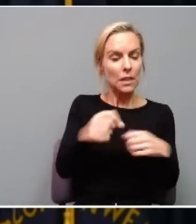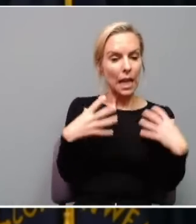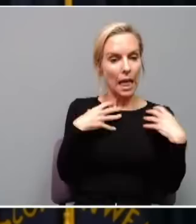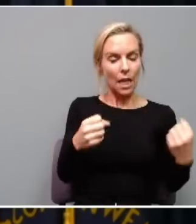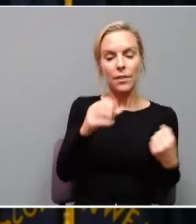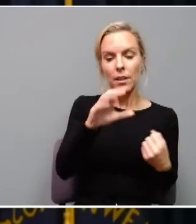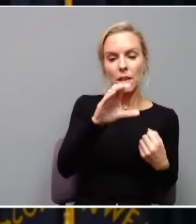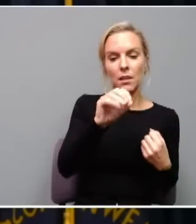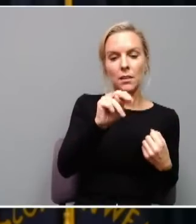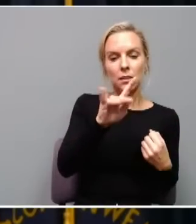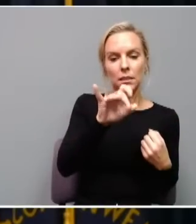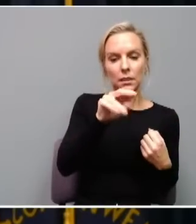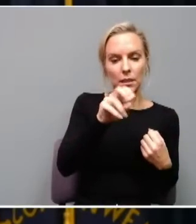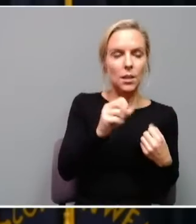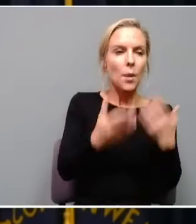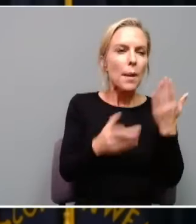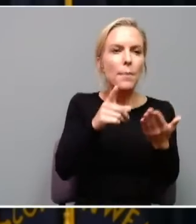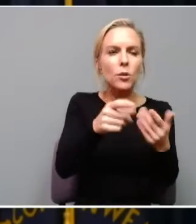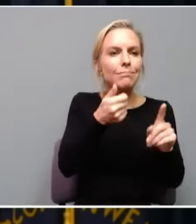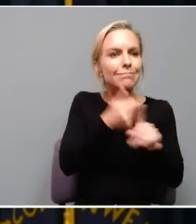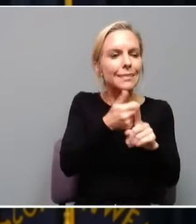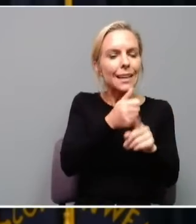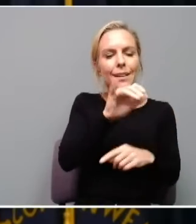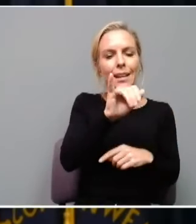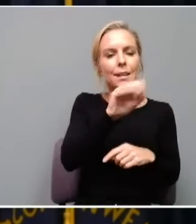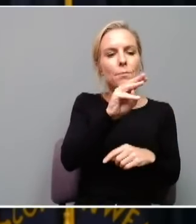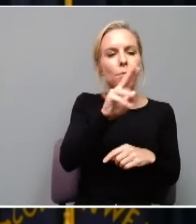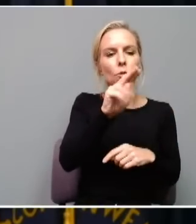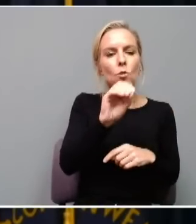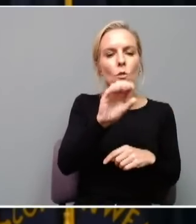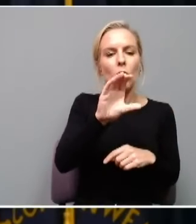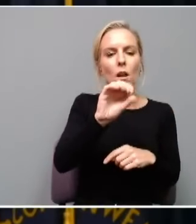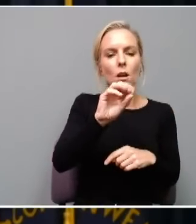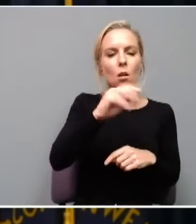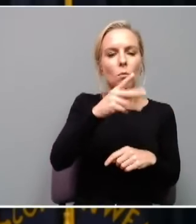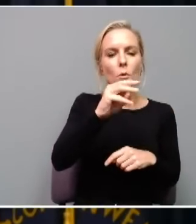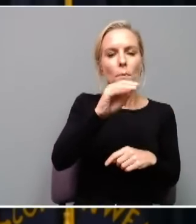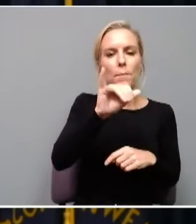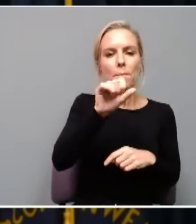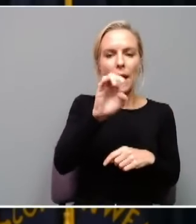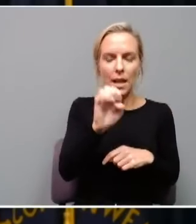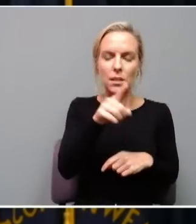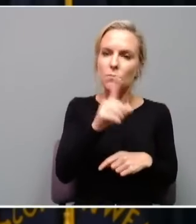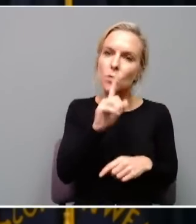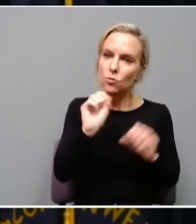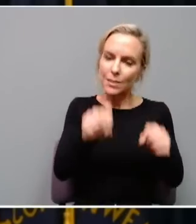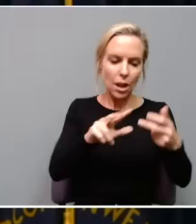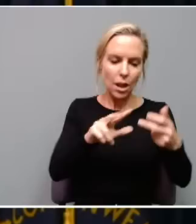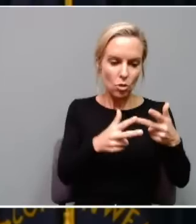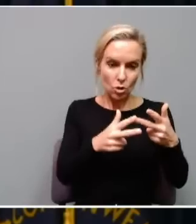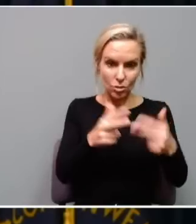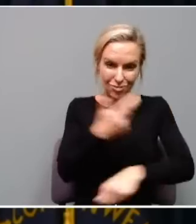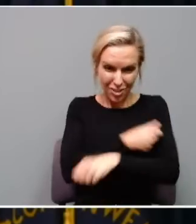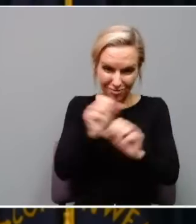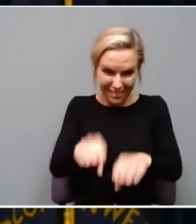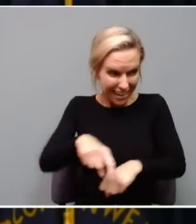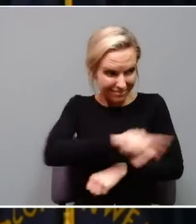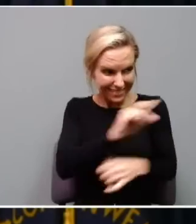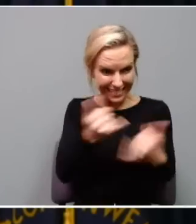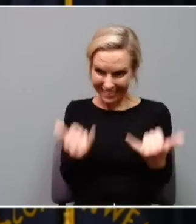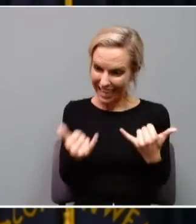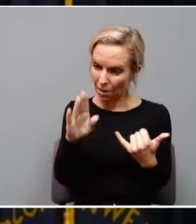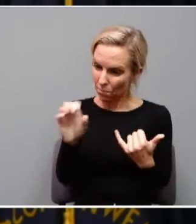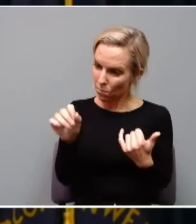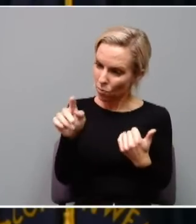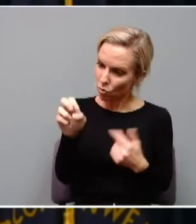you immunocompromised, make sure you've gotten your shot. You can get it today, your third shot. You can get it today. Otherwise, I